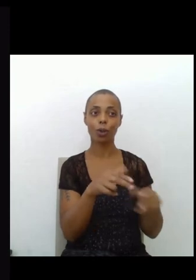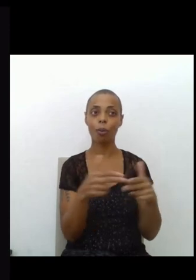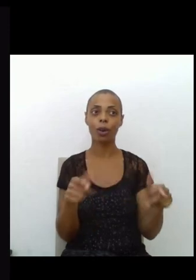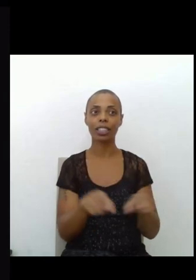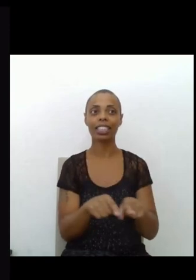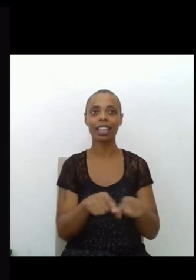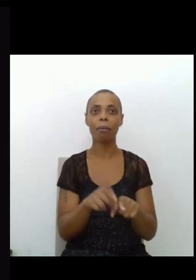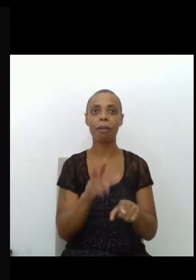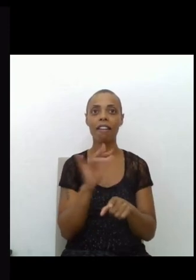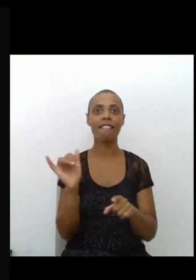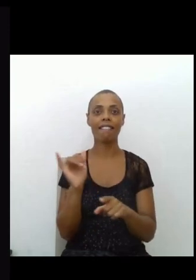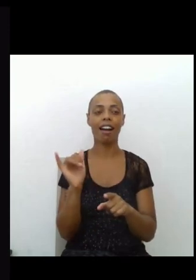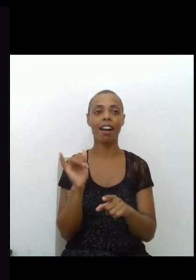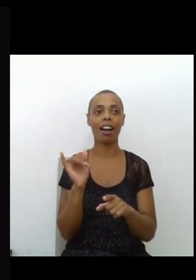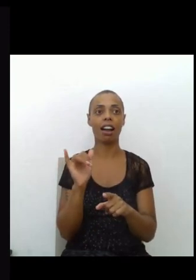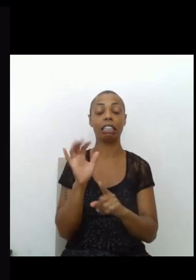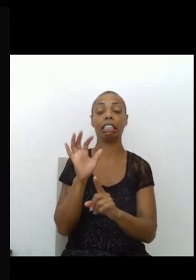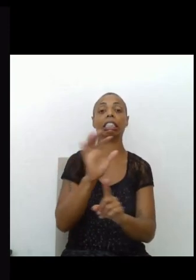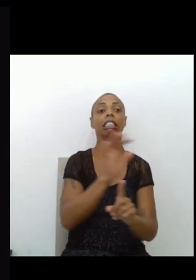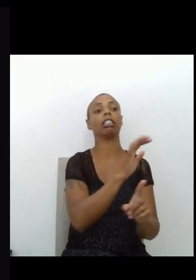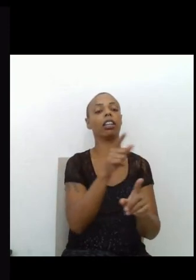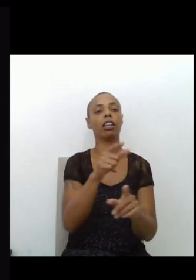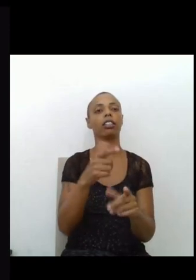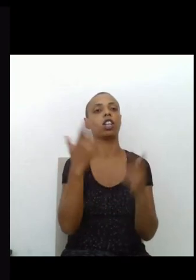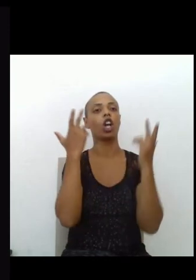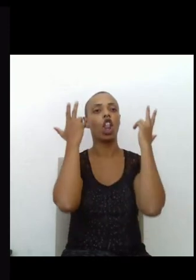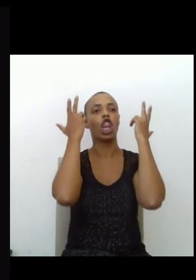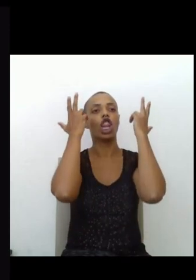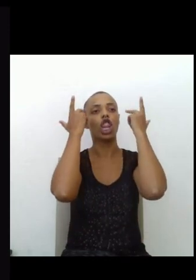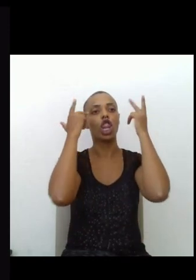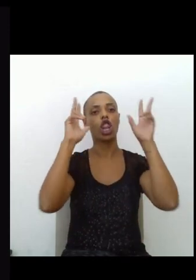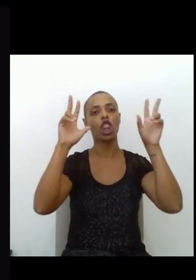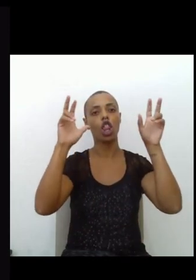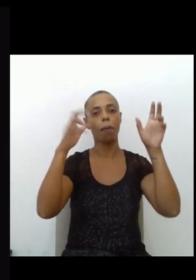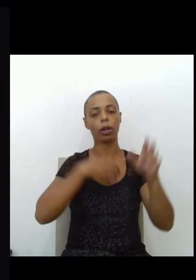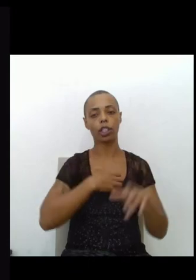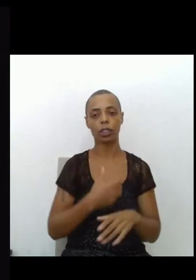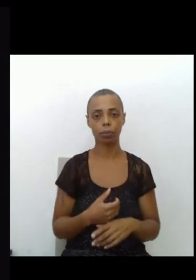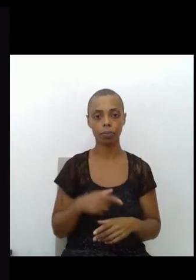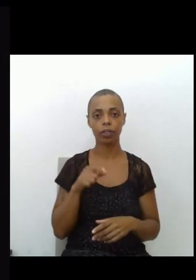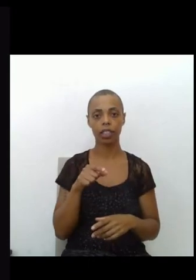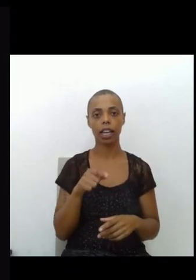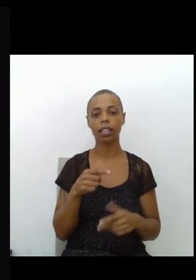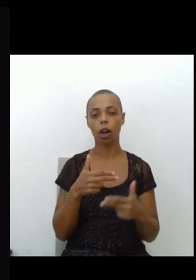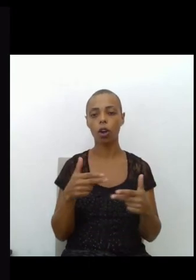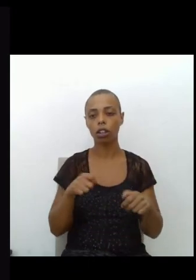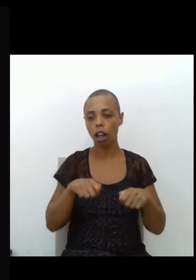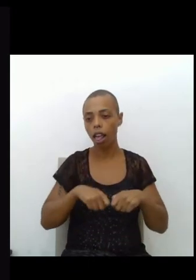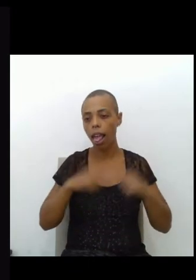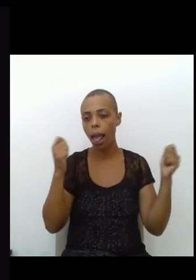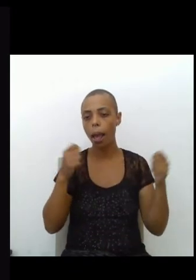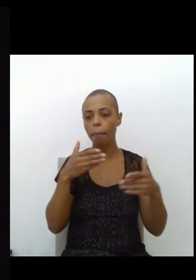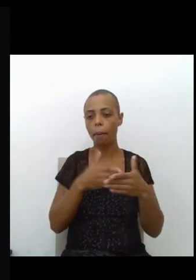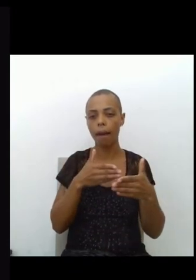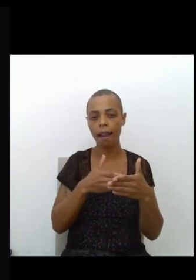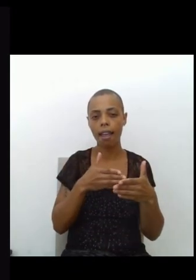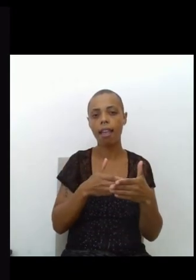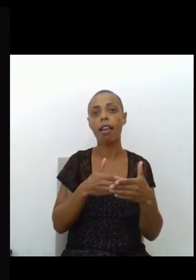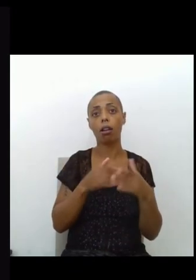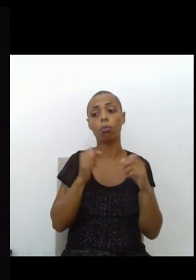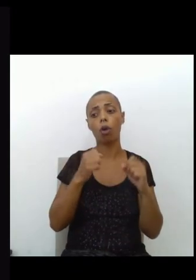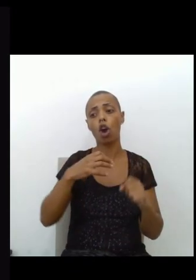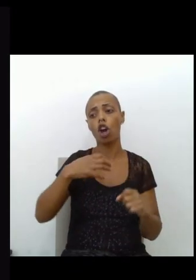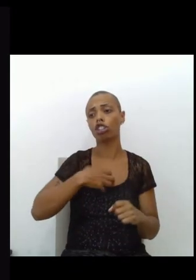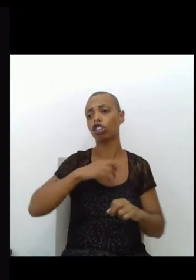can happen in so many different ways um and this breaking of the binary can make happen in so many different ways I don't think it is not only about